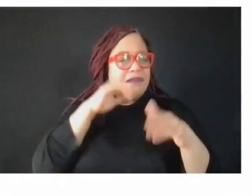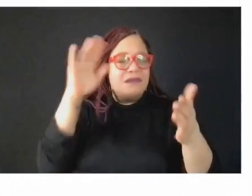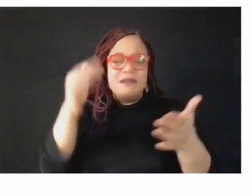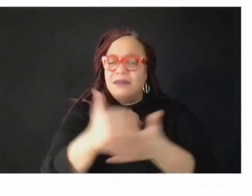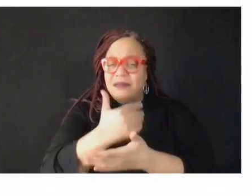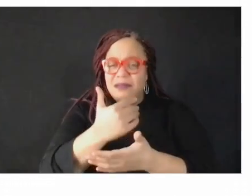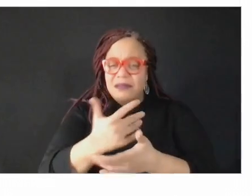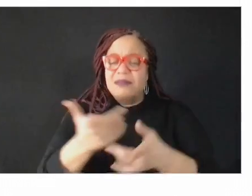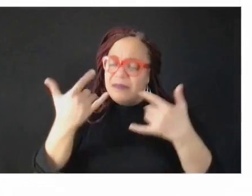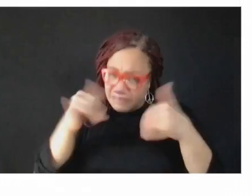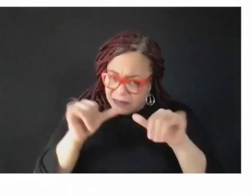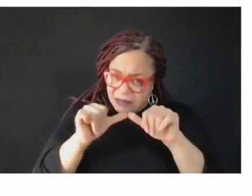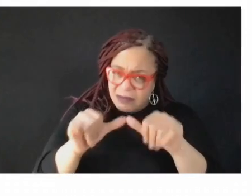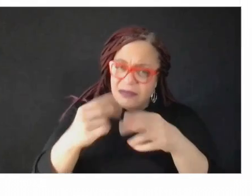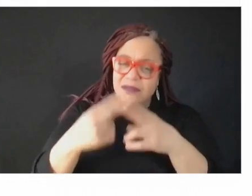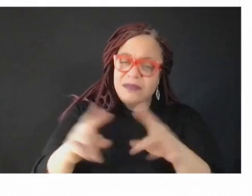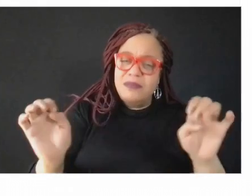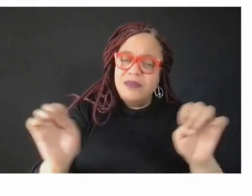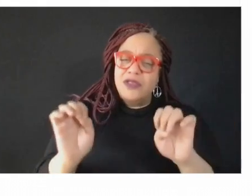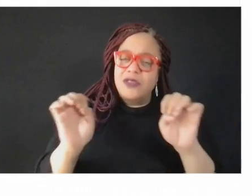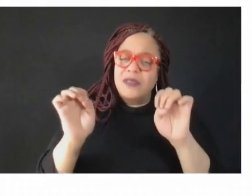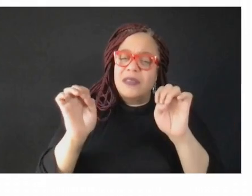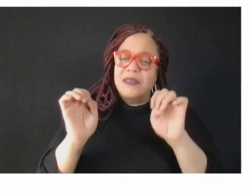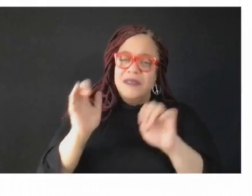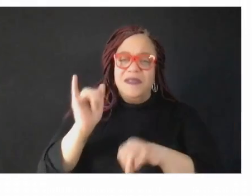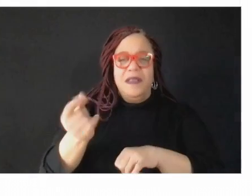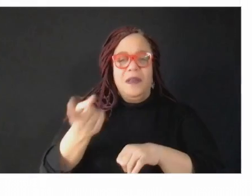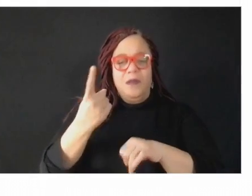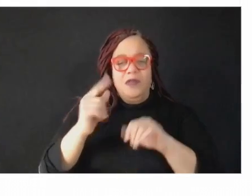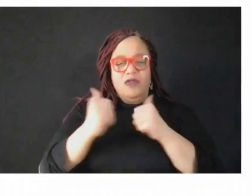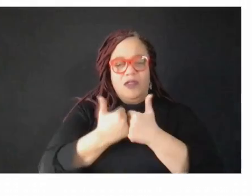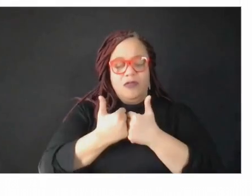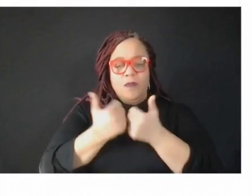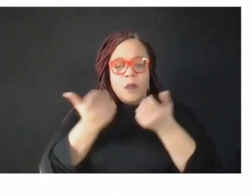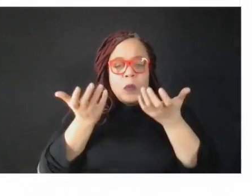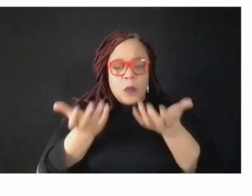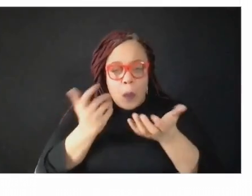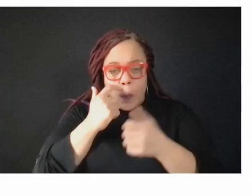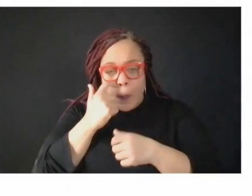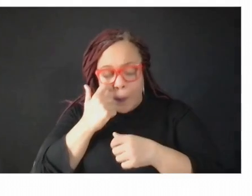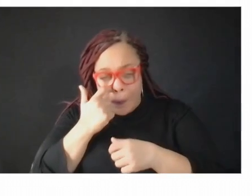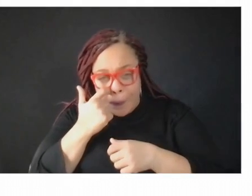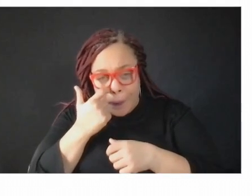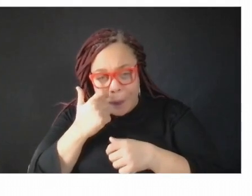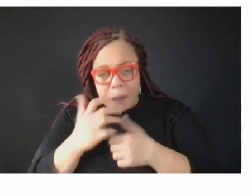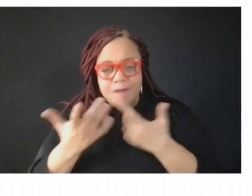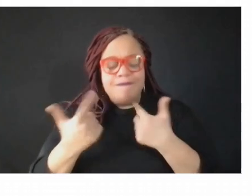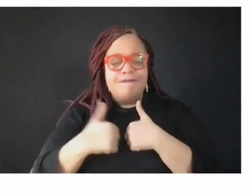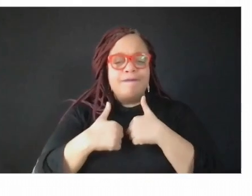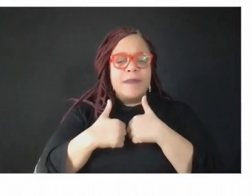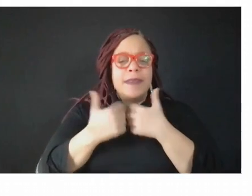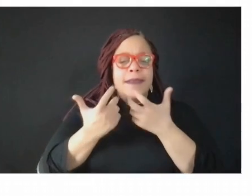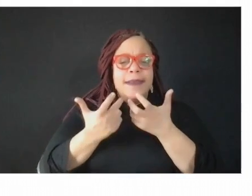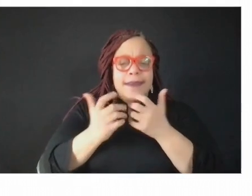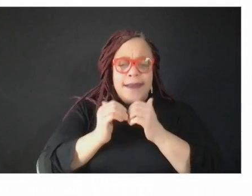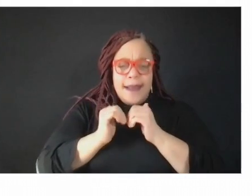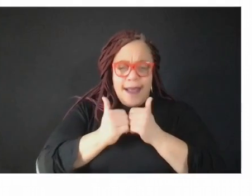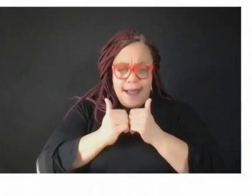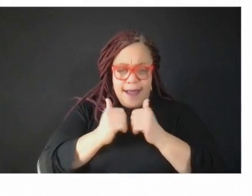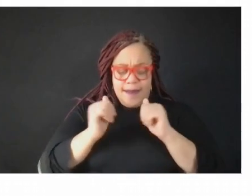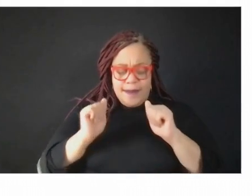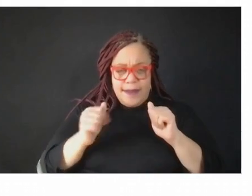of the challenges is, how do we address, how do we build or rebuild